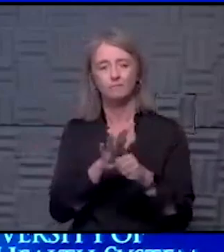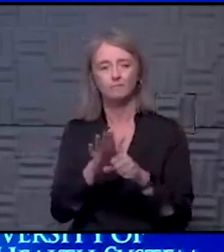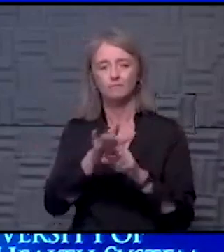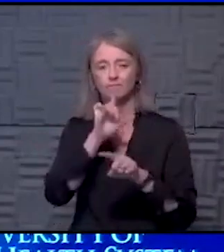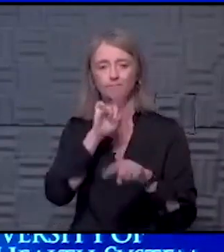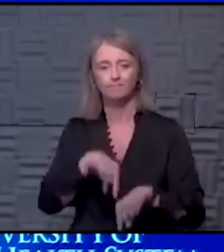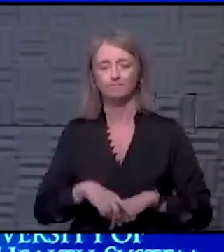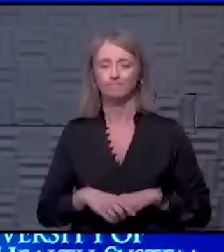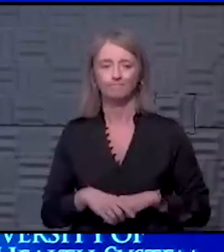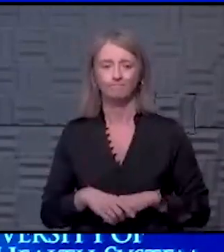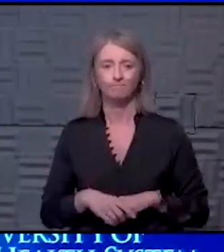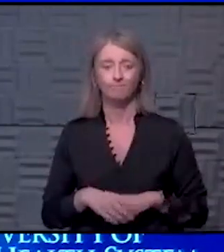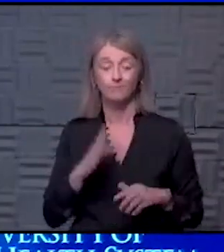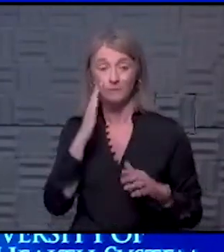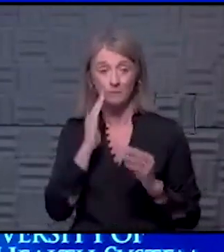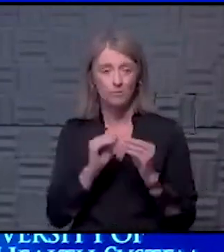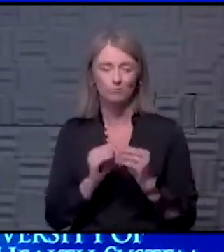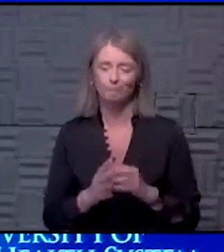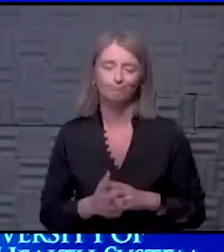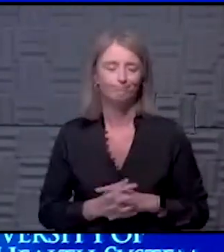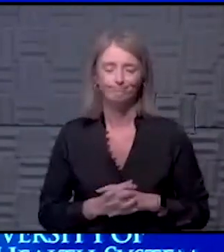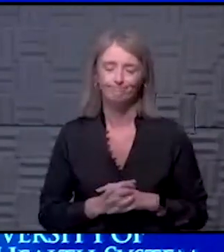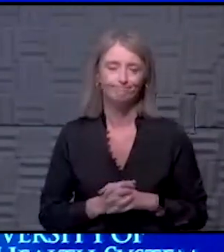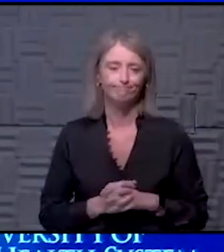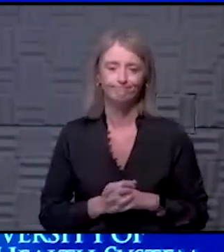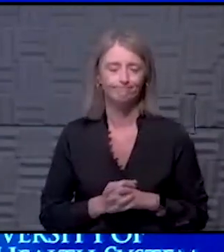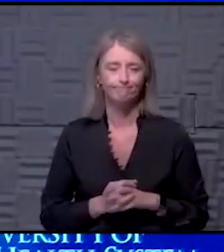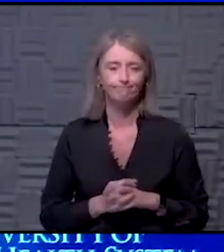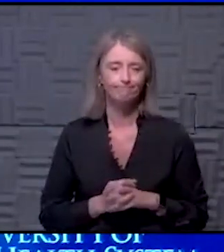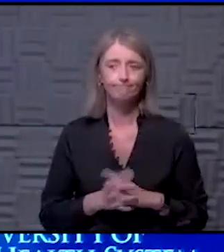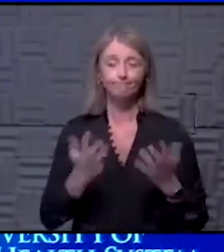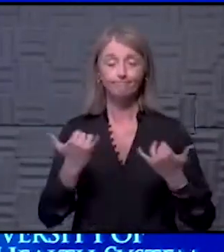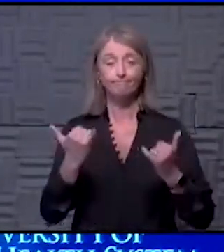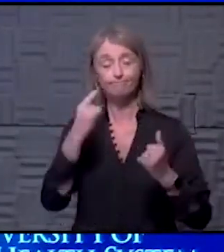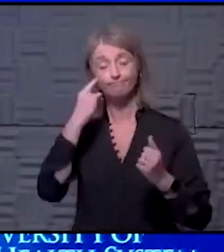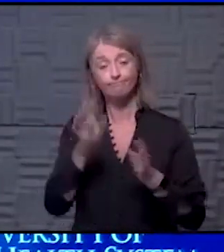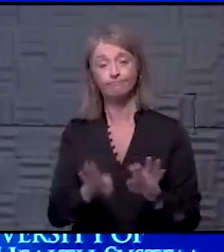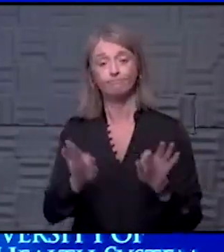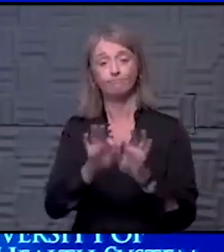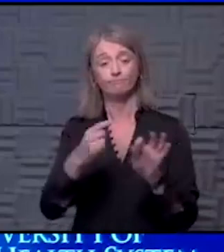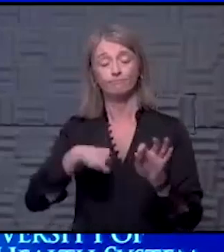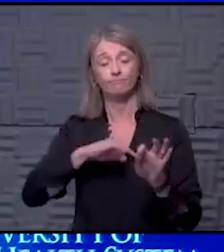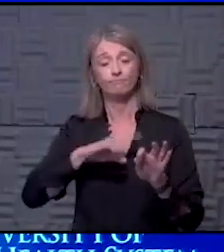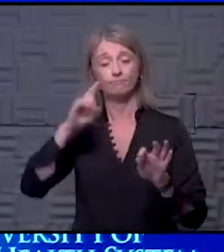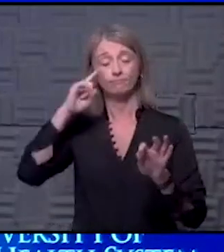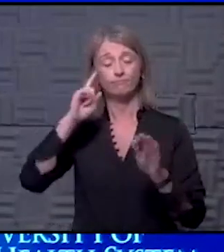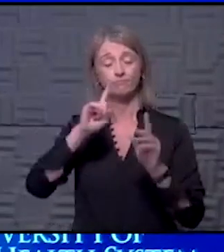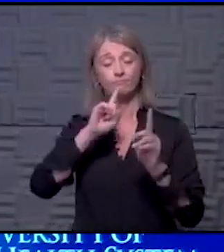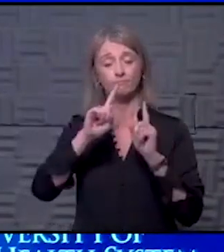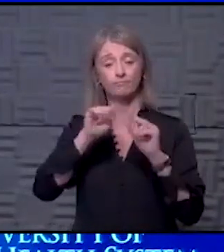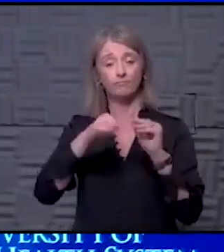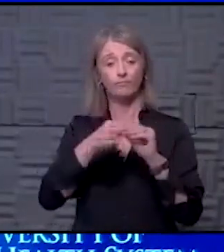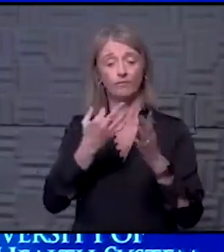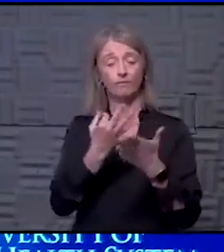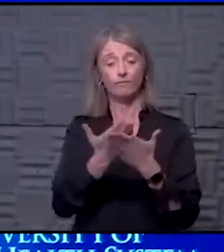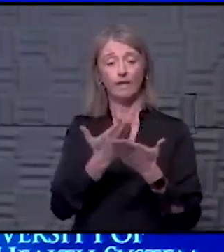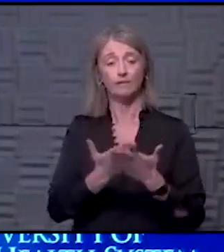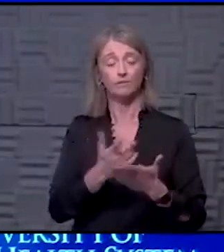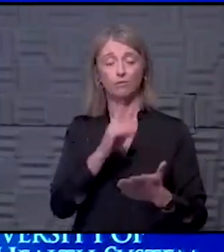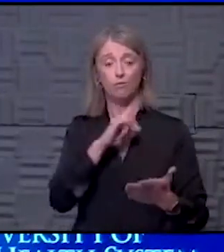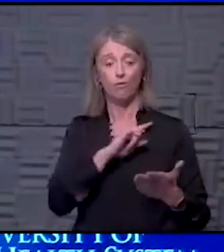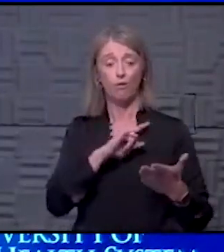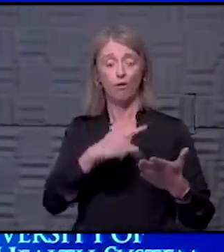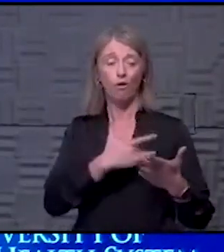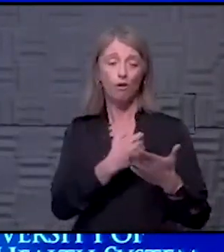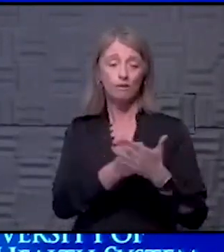So we can't answer that, do we know anymore? But I still think it's important for all of us to talk about the fact that there are heart attacks